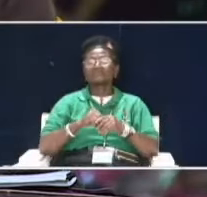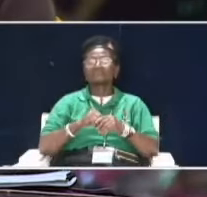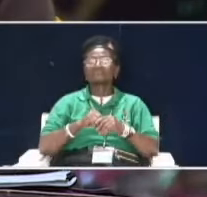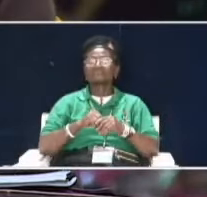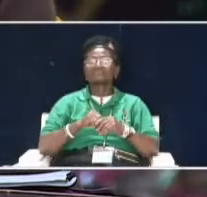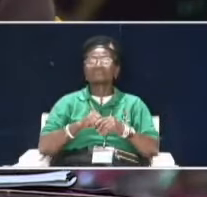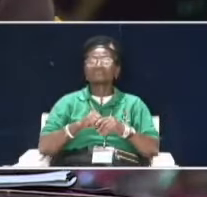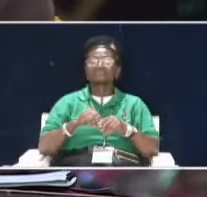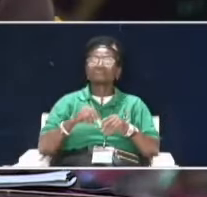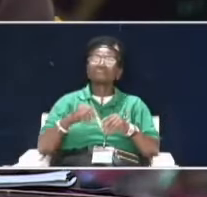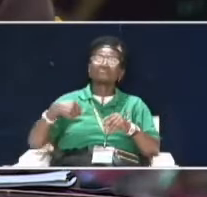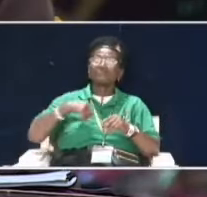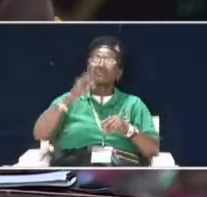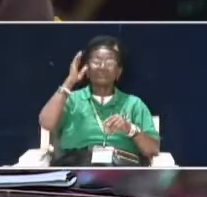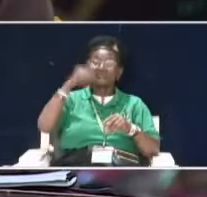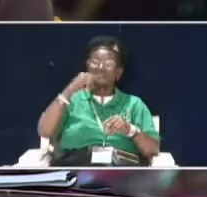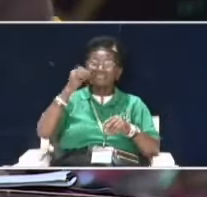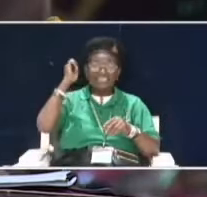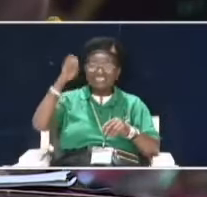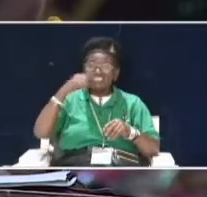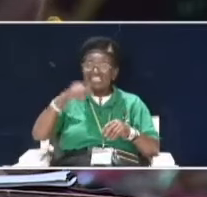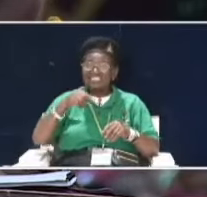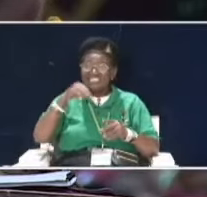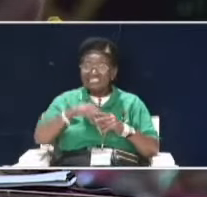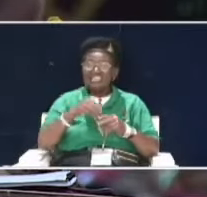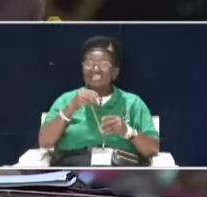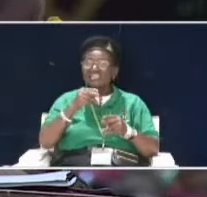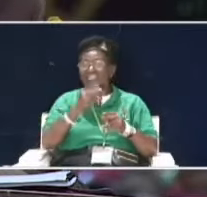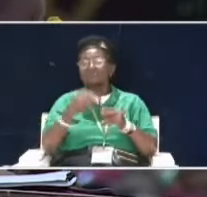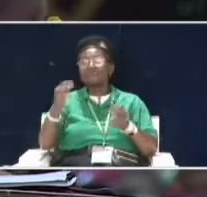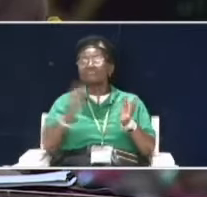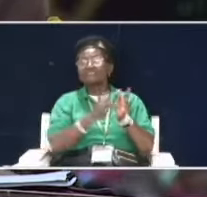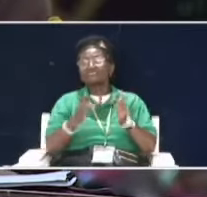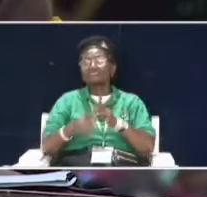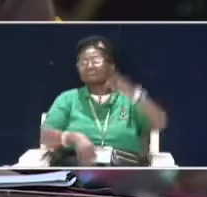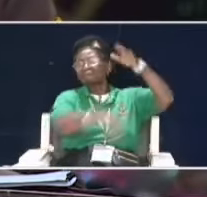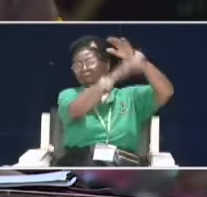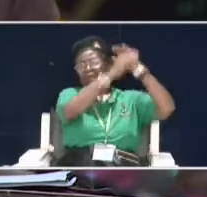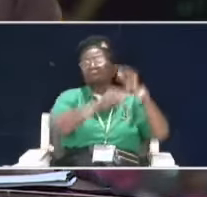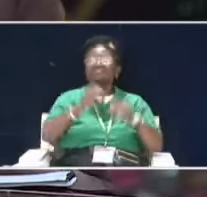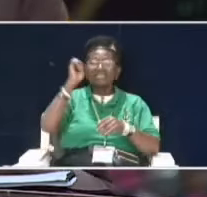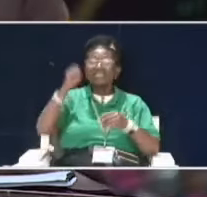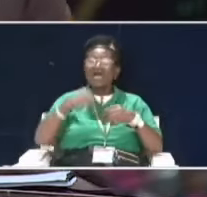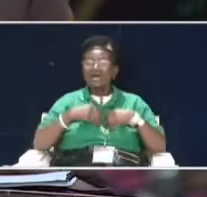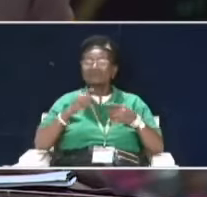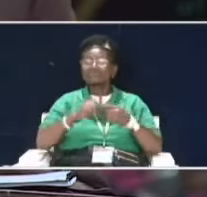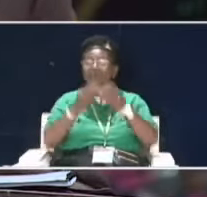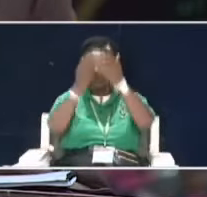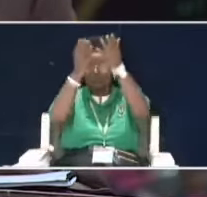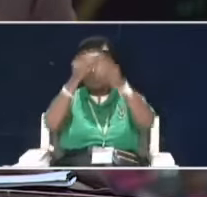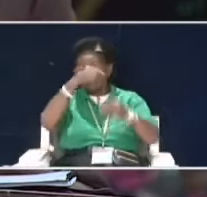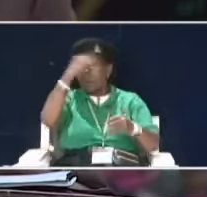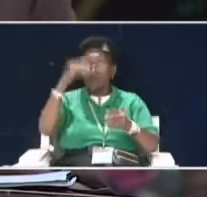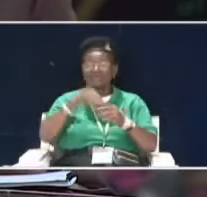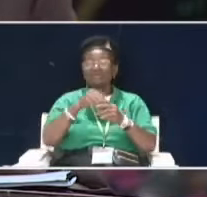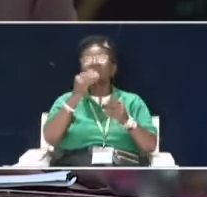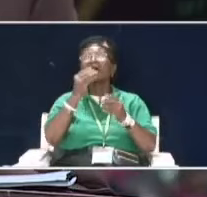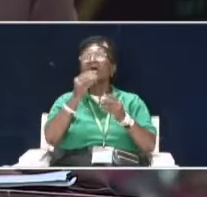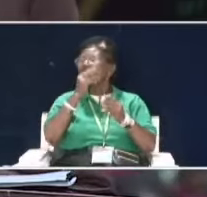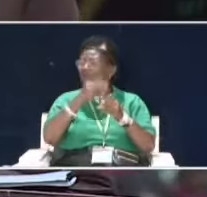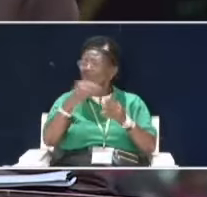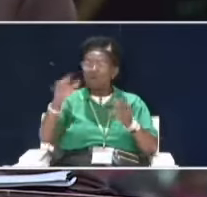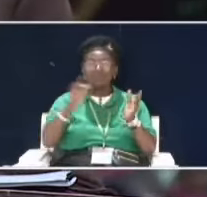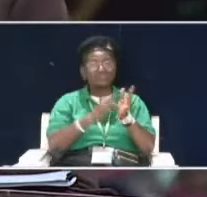and we say in the name of Jesus, get out of the way, he has to obey, because in the name of Jesus, every knee must